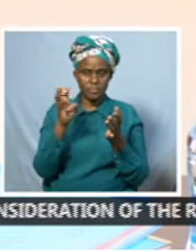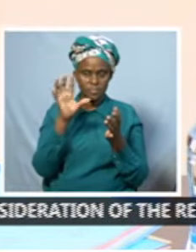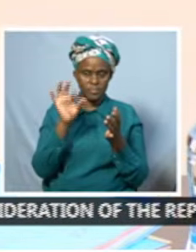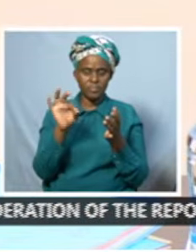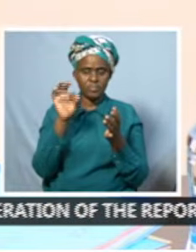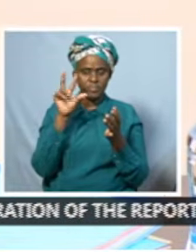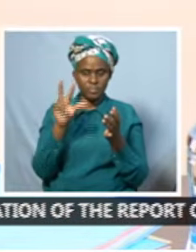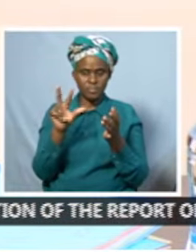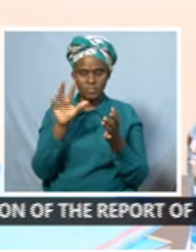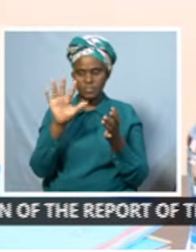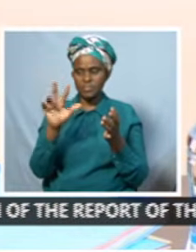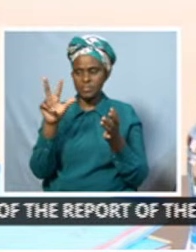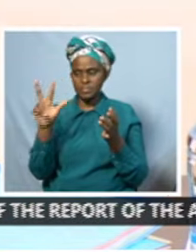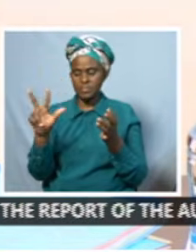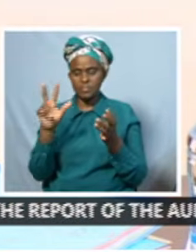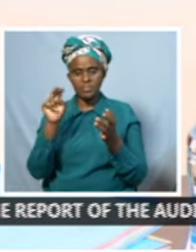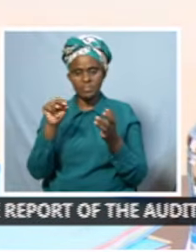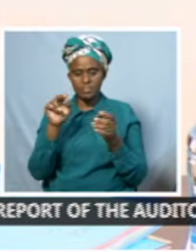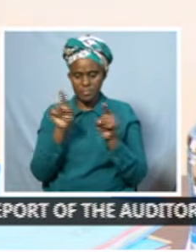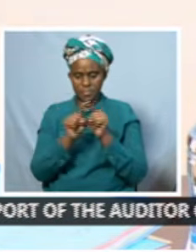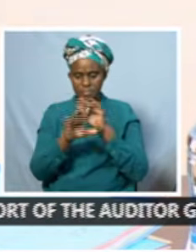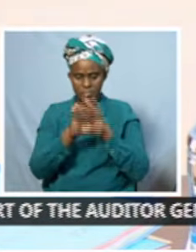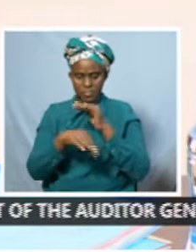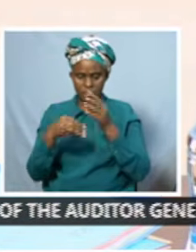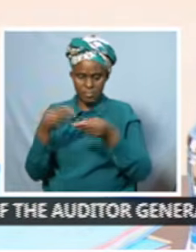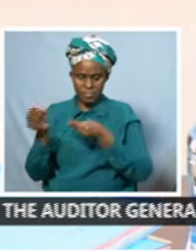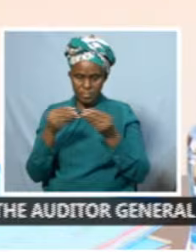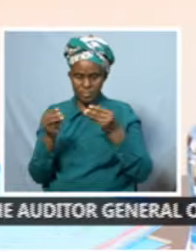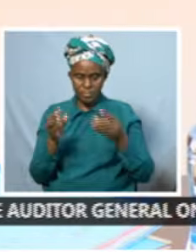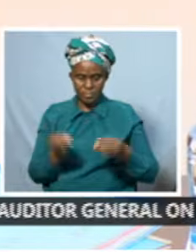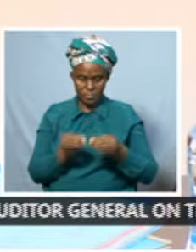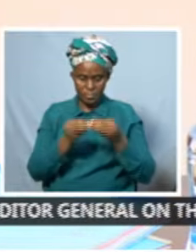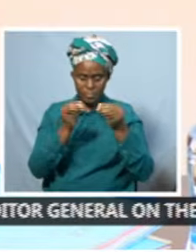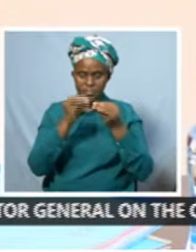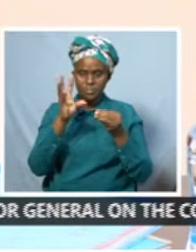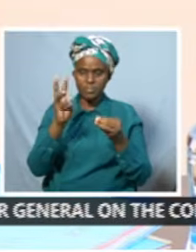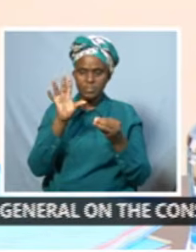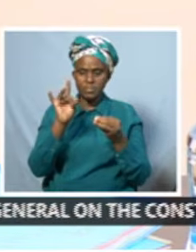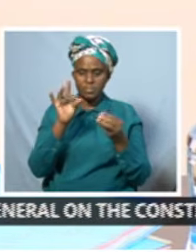2,412,693.53 ngwe, and under expenditure totaling